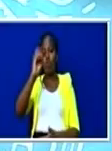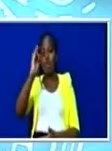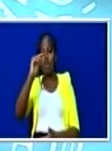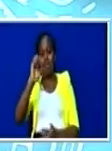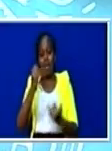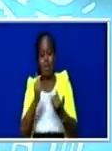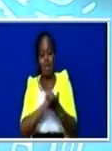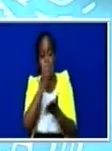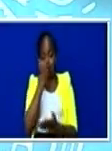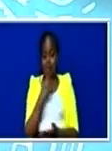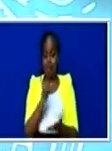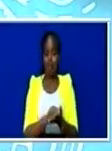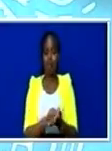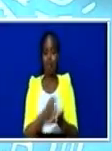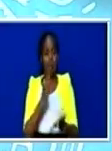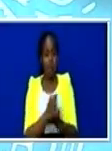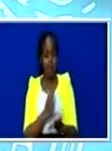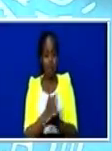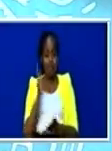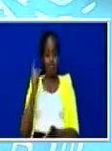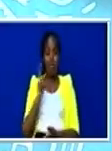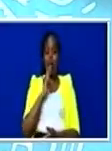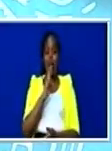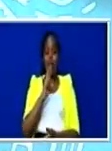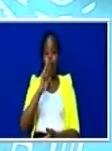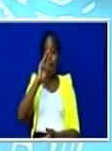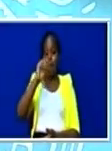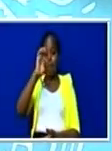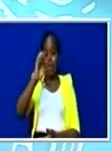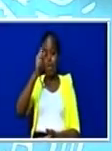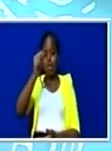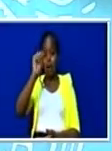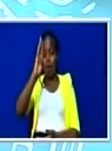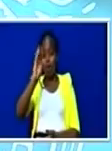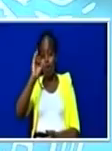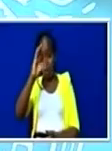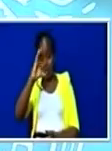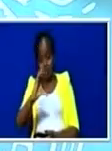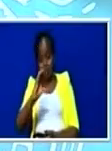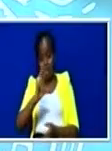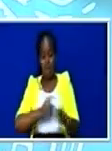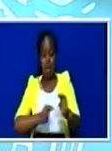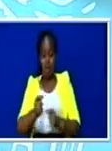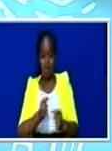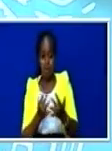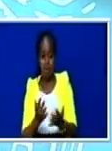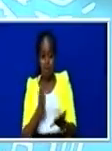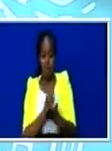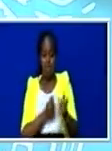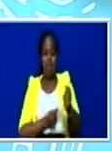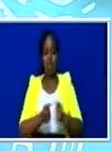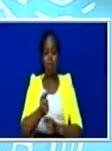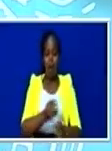that proteins are metabolic regulators. Okay, they regulate